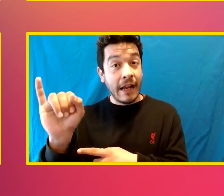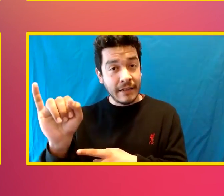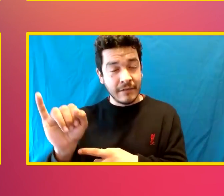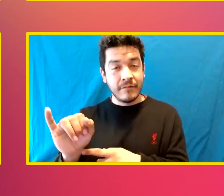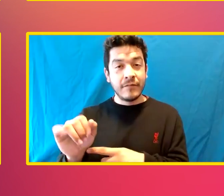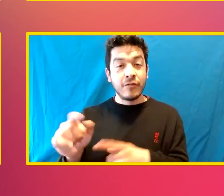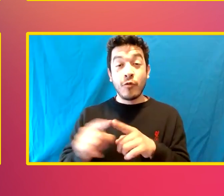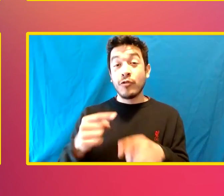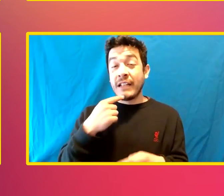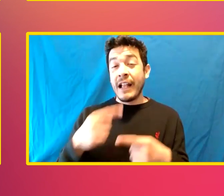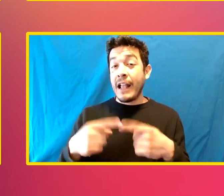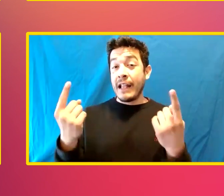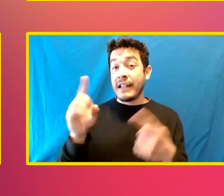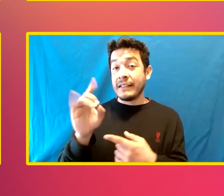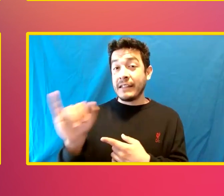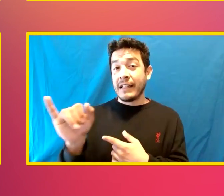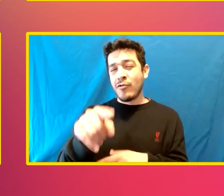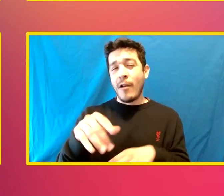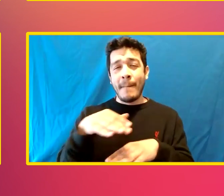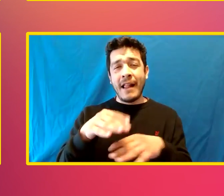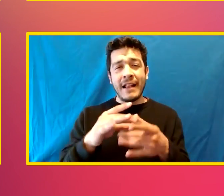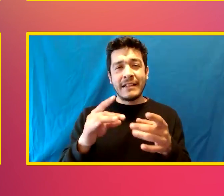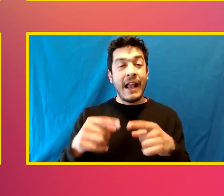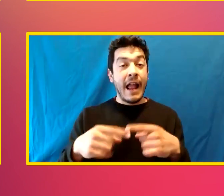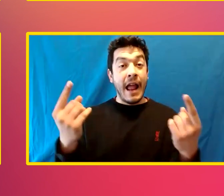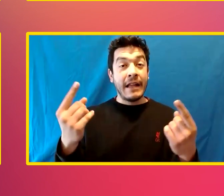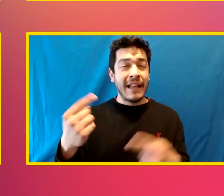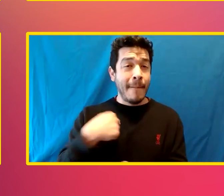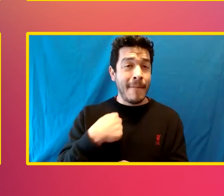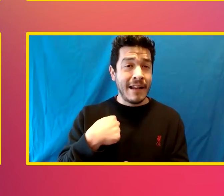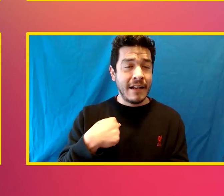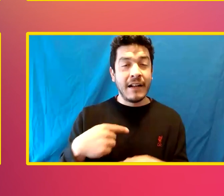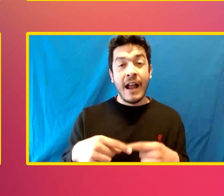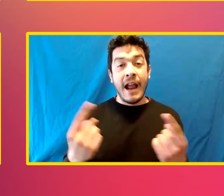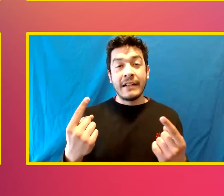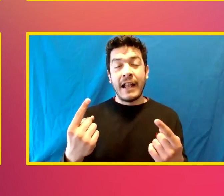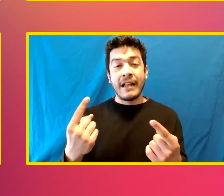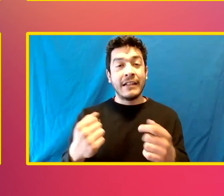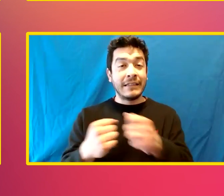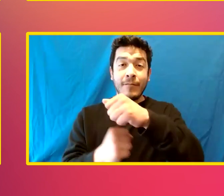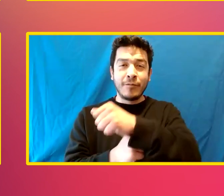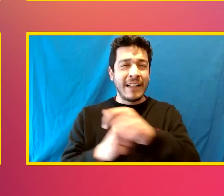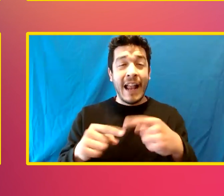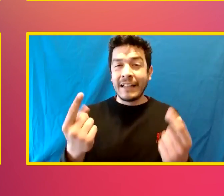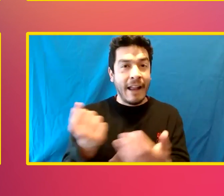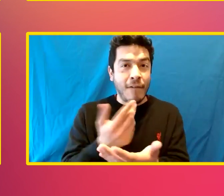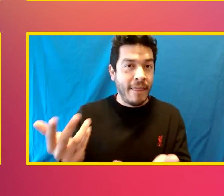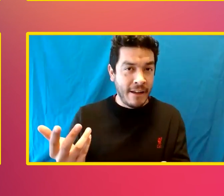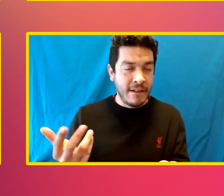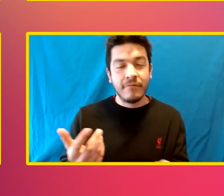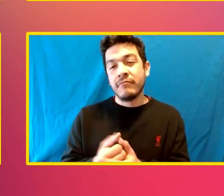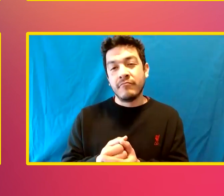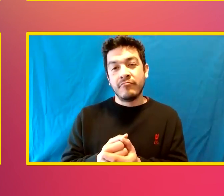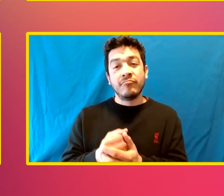say like anti-DEI, you're basically saying anti-me, anti-establishment, anti-everything, right?